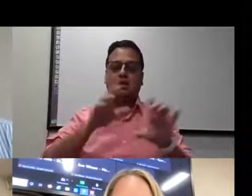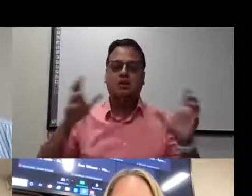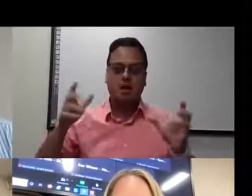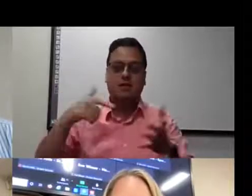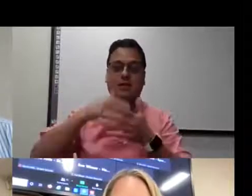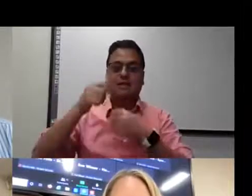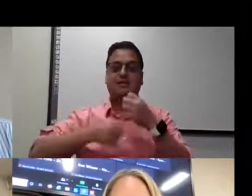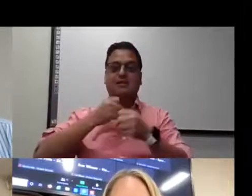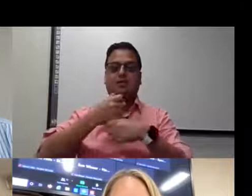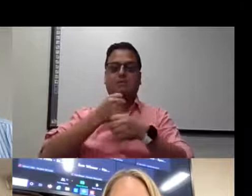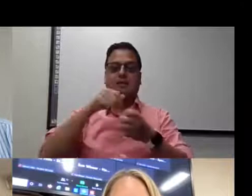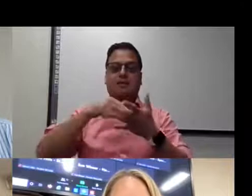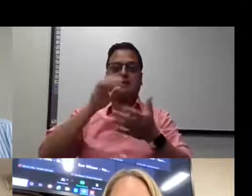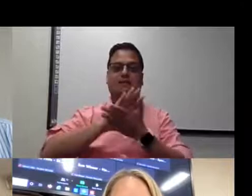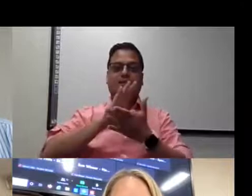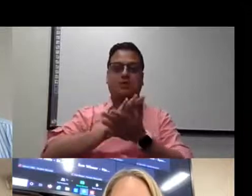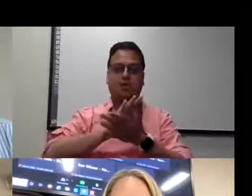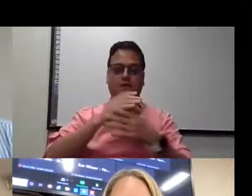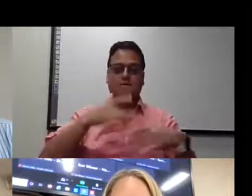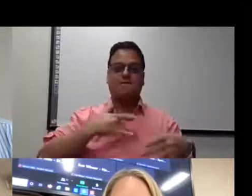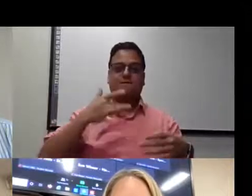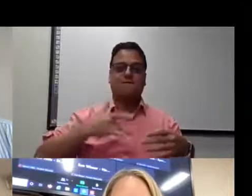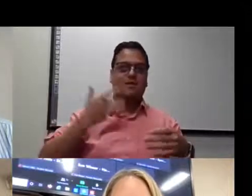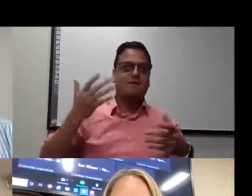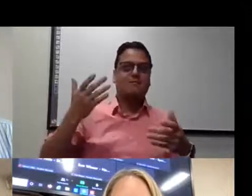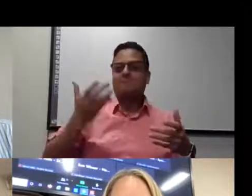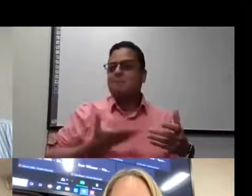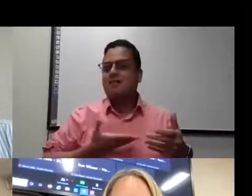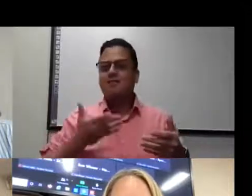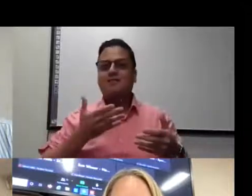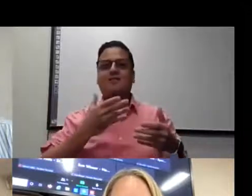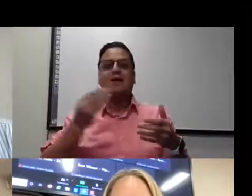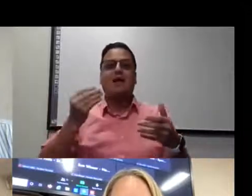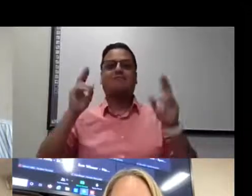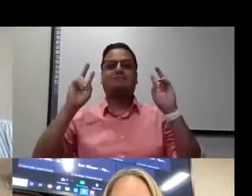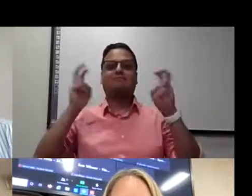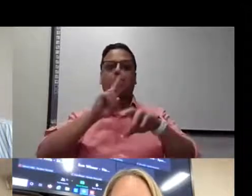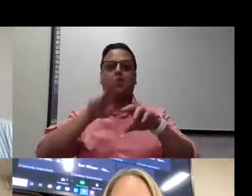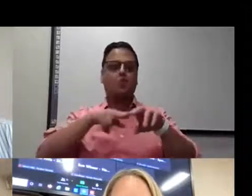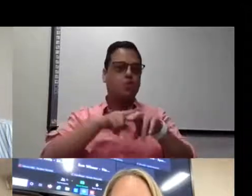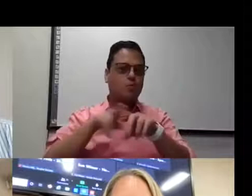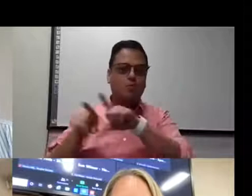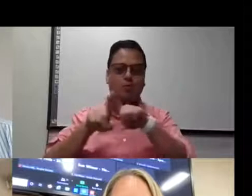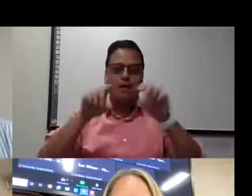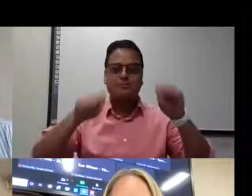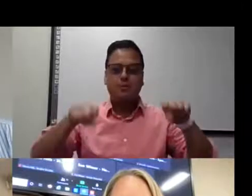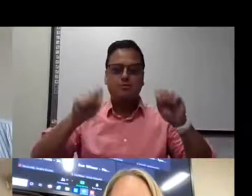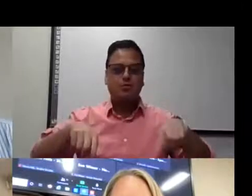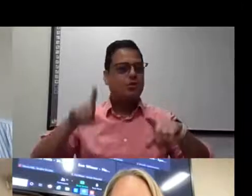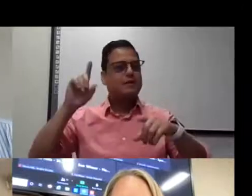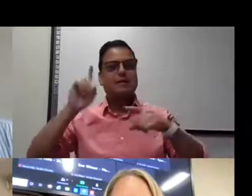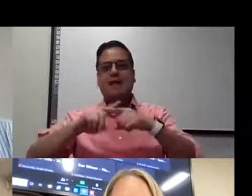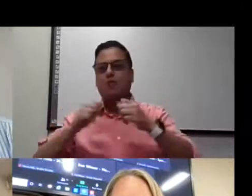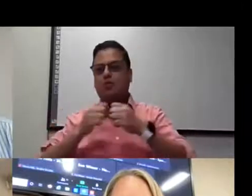make this school year feel as welcoming and as normal as possible, and we couldn't do it without them.